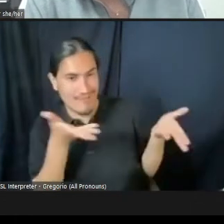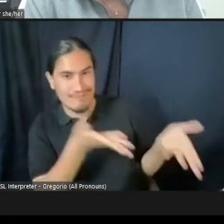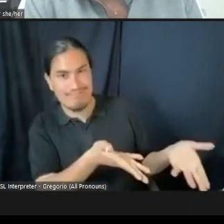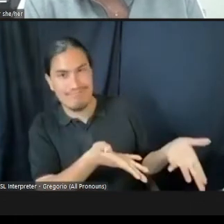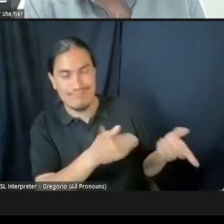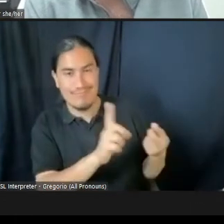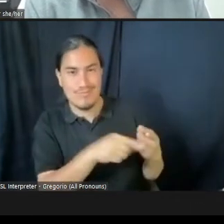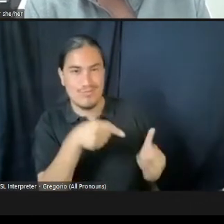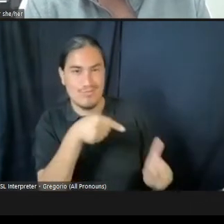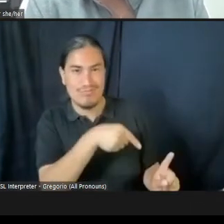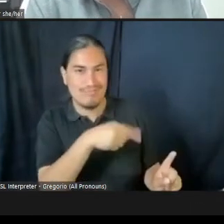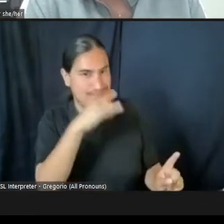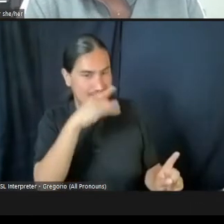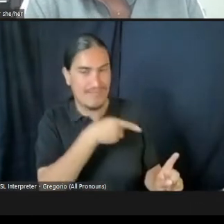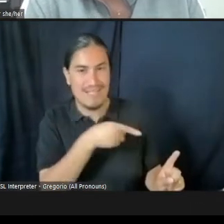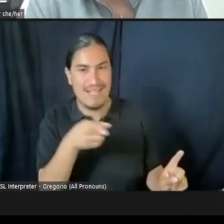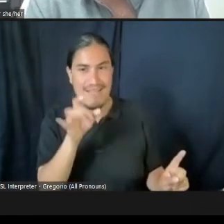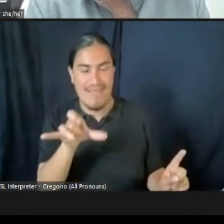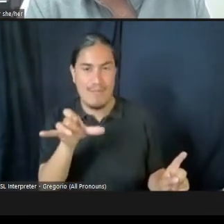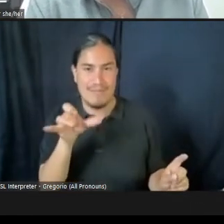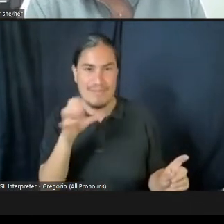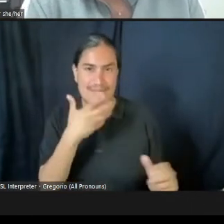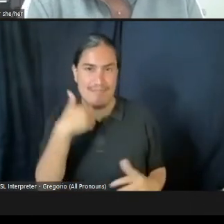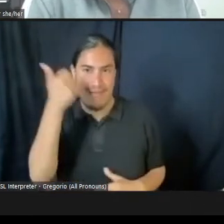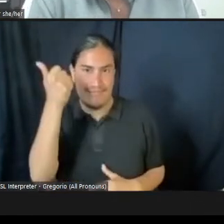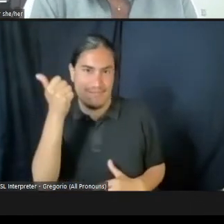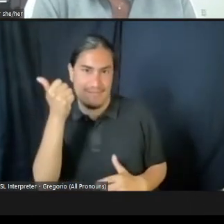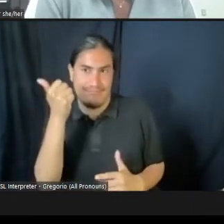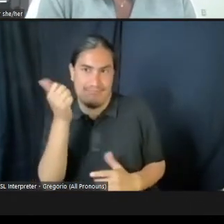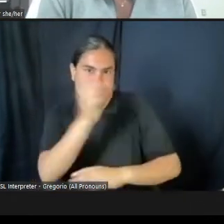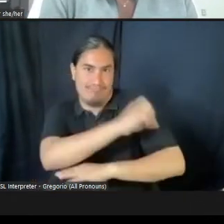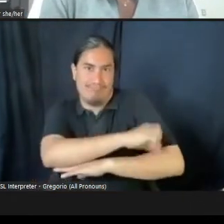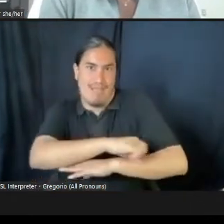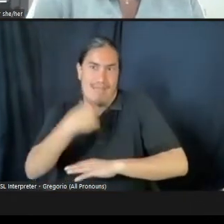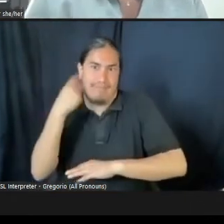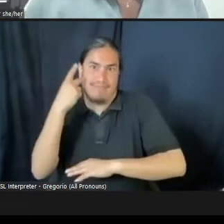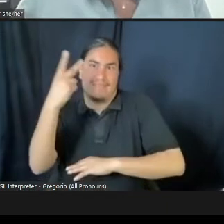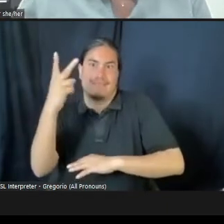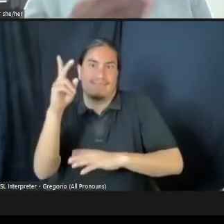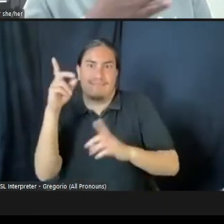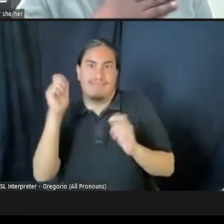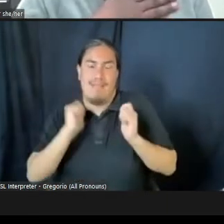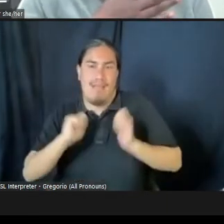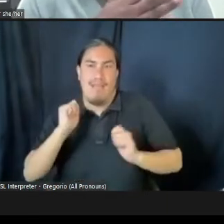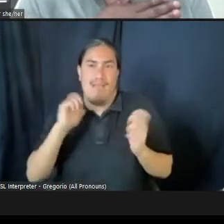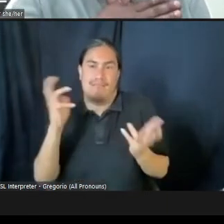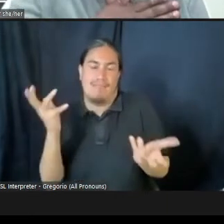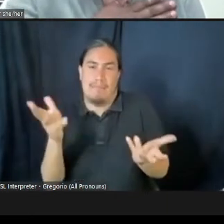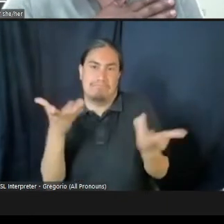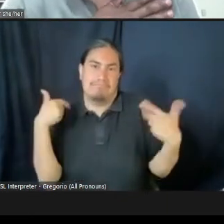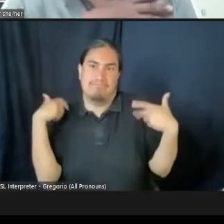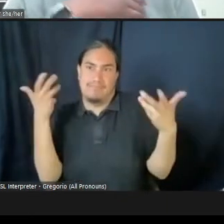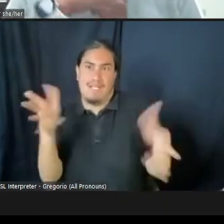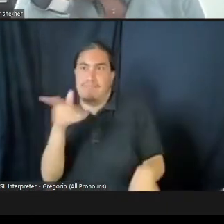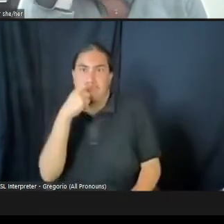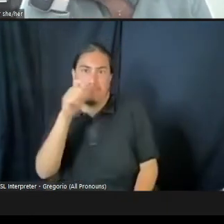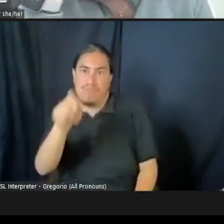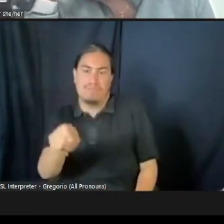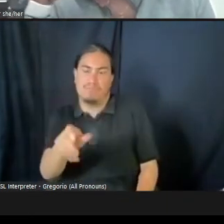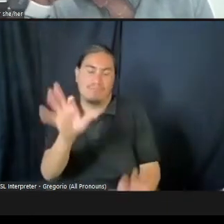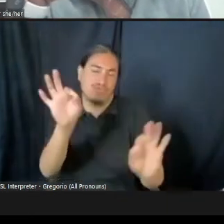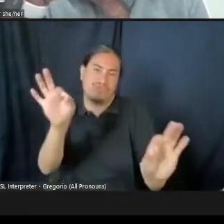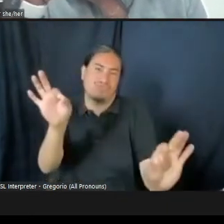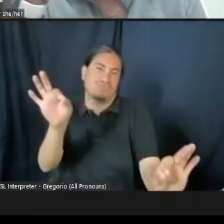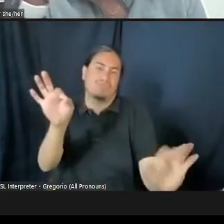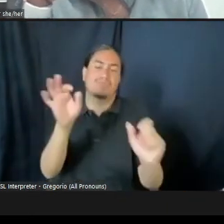became the most, like the best theater I've ever seen. That's it. I'm done. I don't need to see any other play ever in my life. Because this little